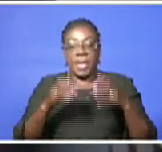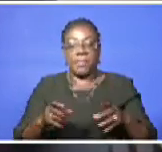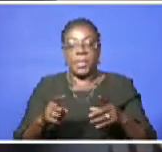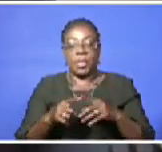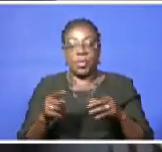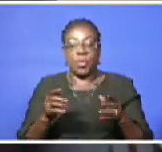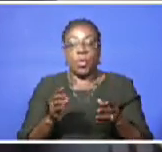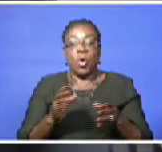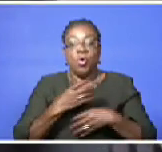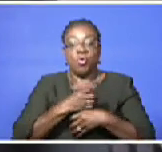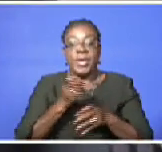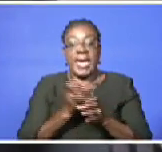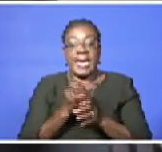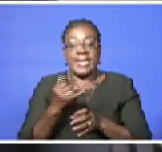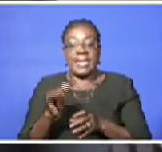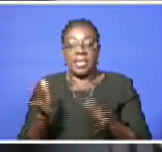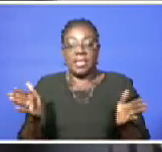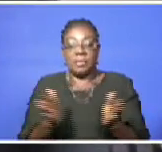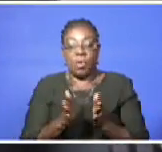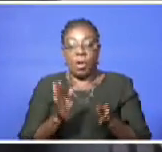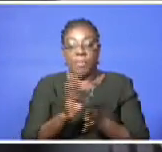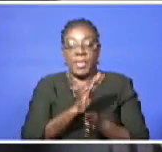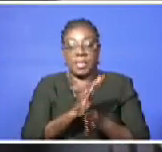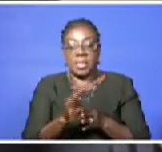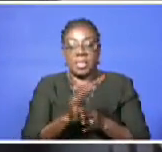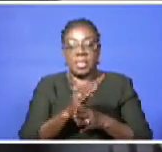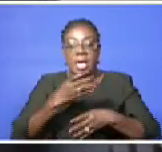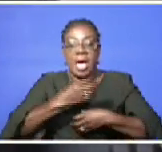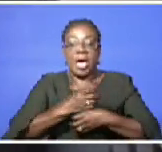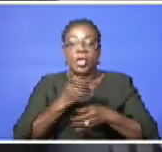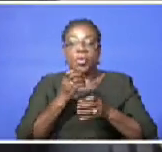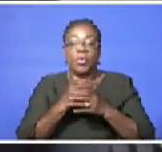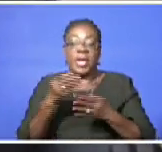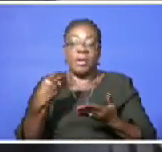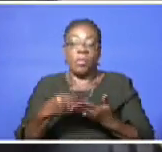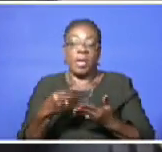and to create opportunities to materialize wealth in non-traditional sectors of the economy.